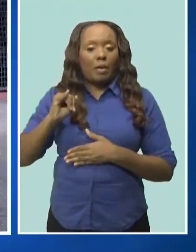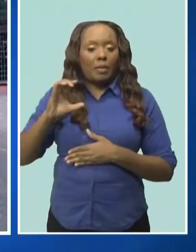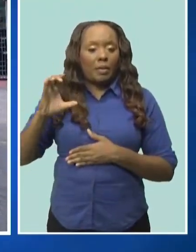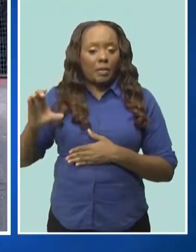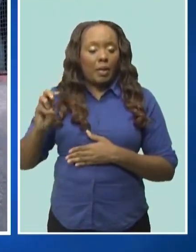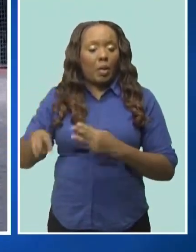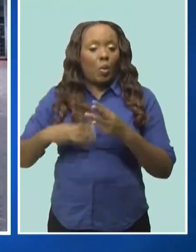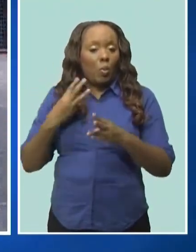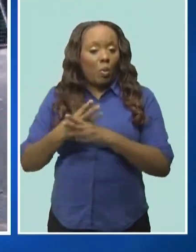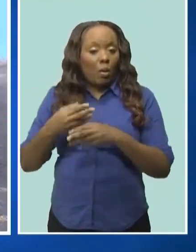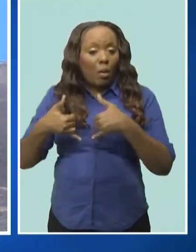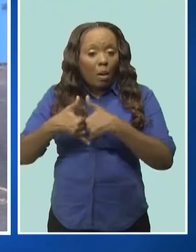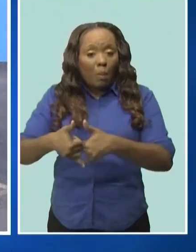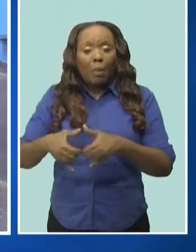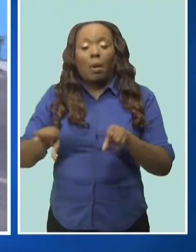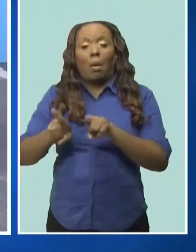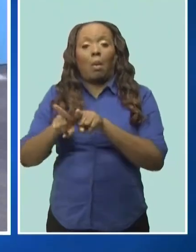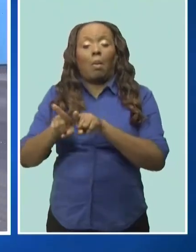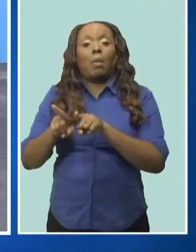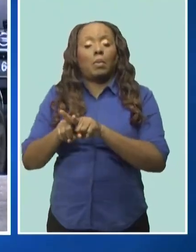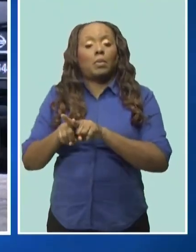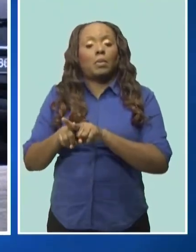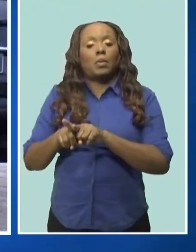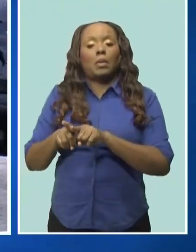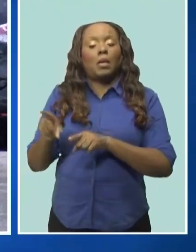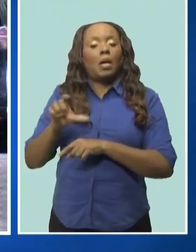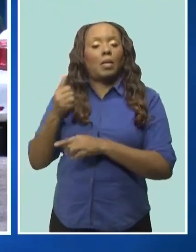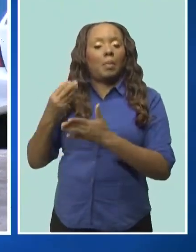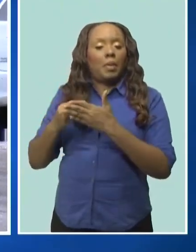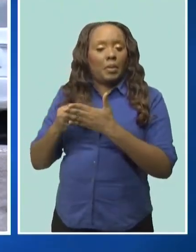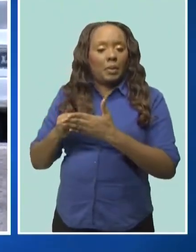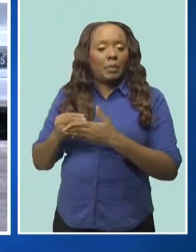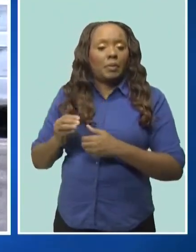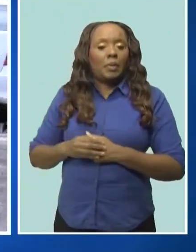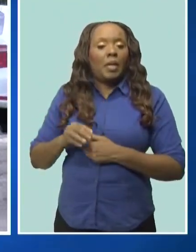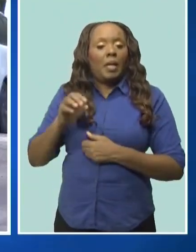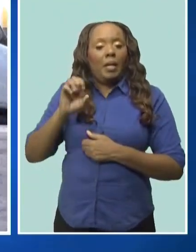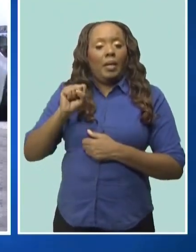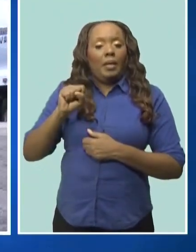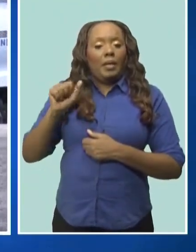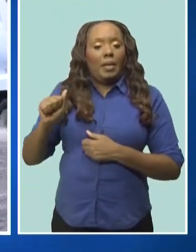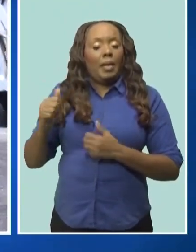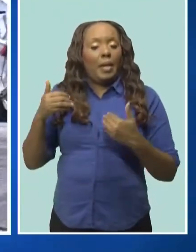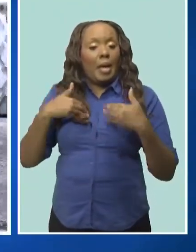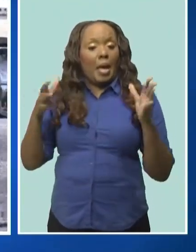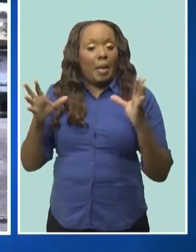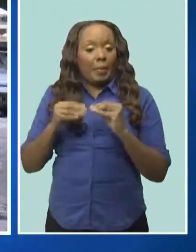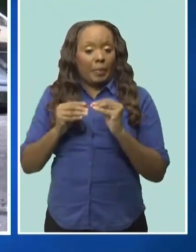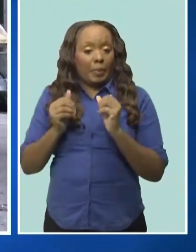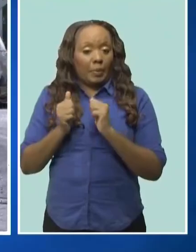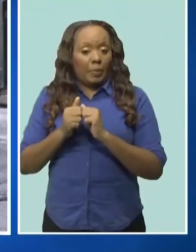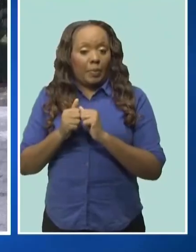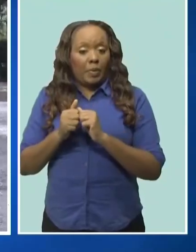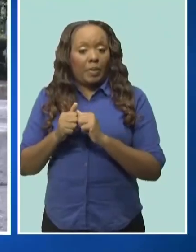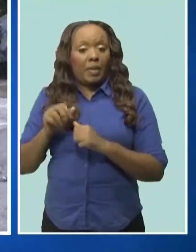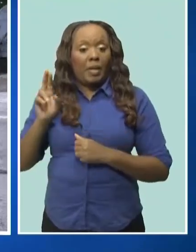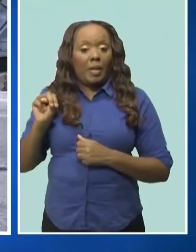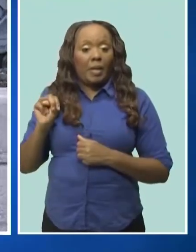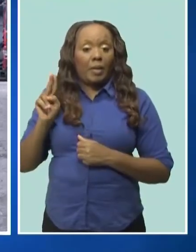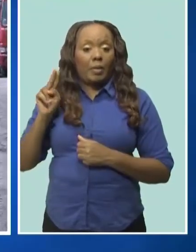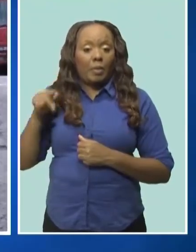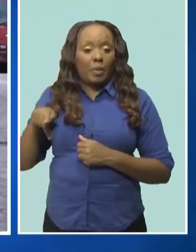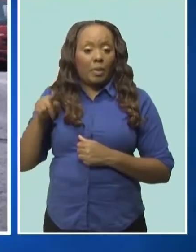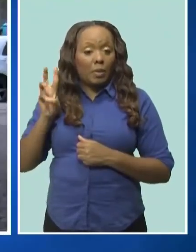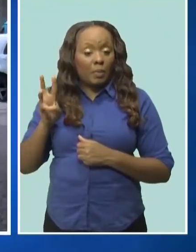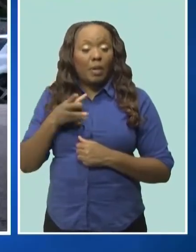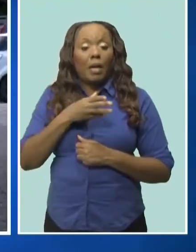allowances. The SSA workers reportedly had a lengthy meeting with their respective labor representatives from both the National Union of